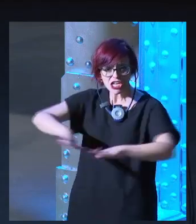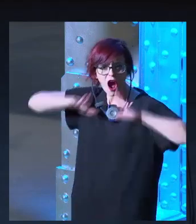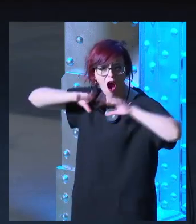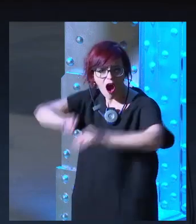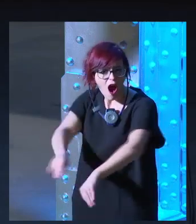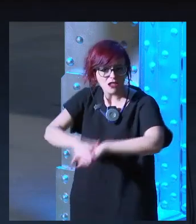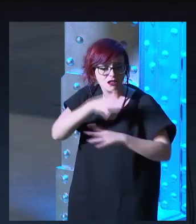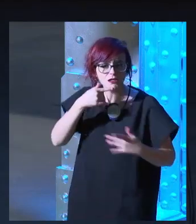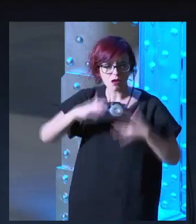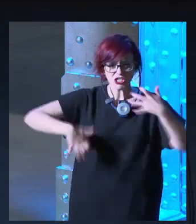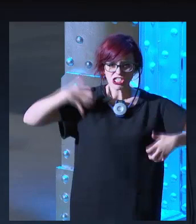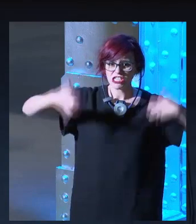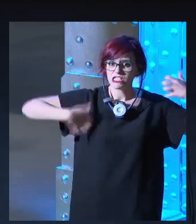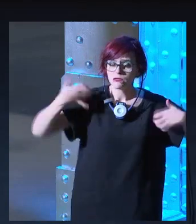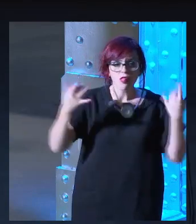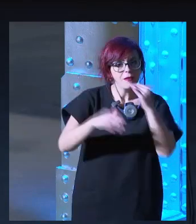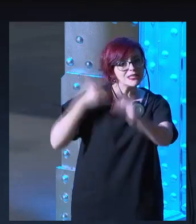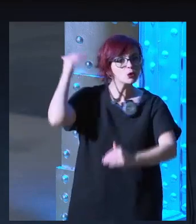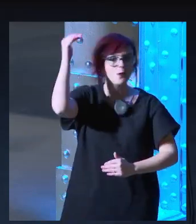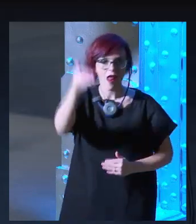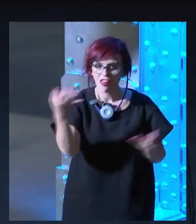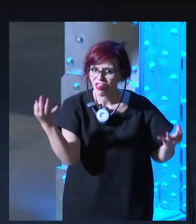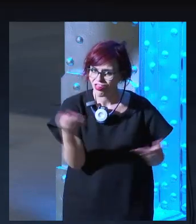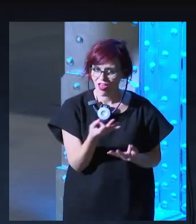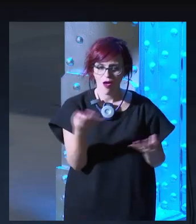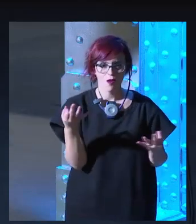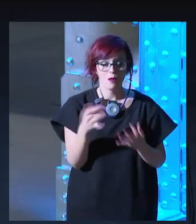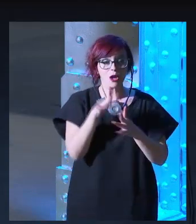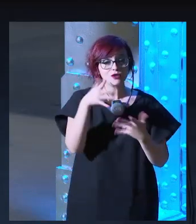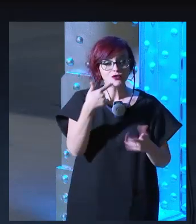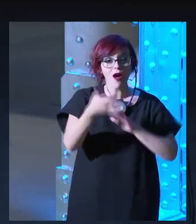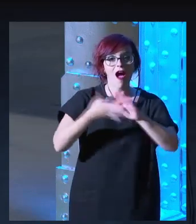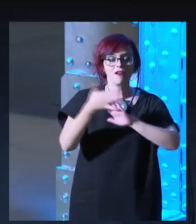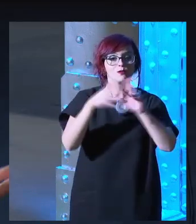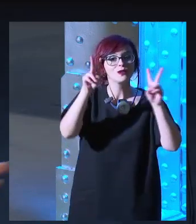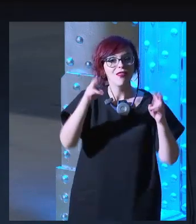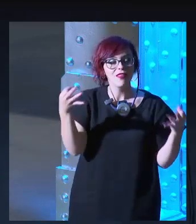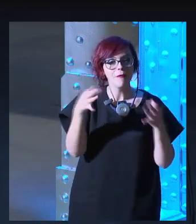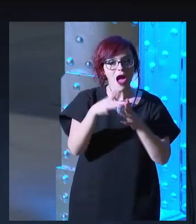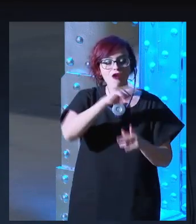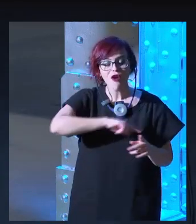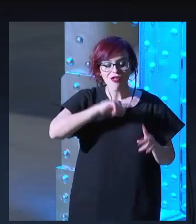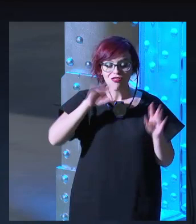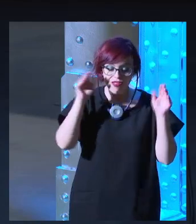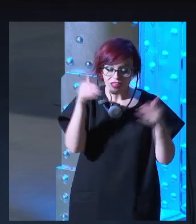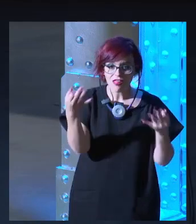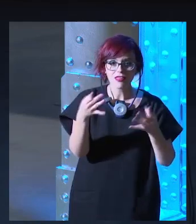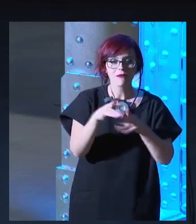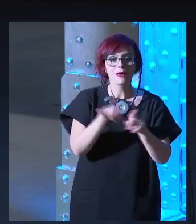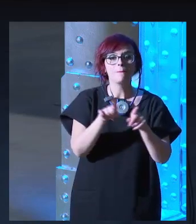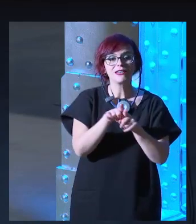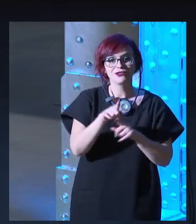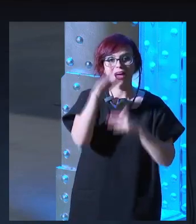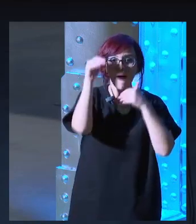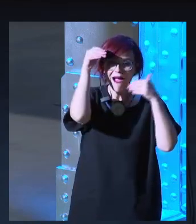get over. And that's about being conscious. People call it mindfulness. I'm not so sure. You can give it whatever name you want. But it is